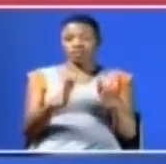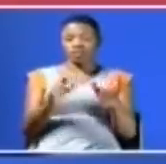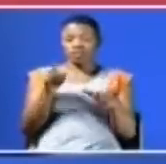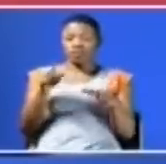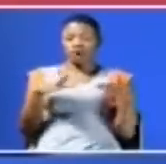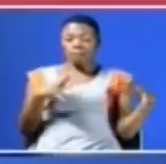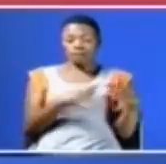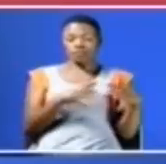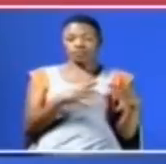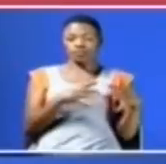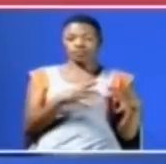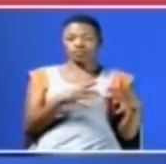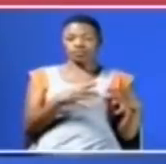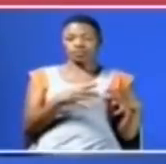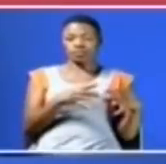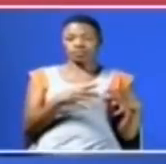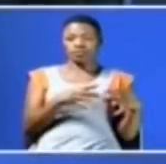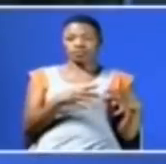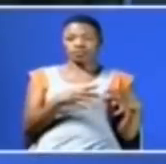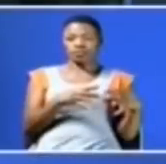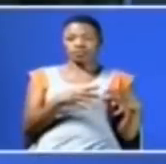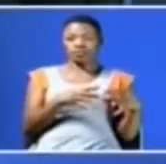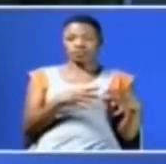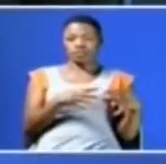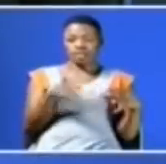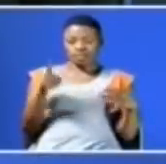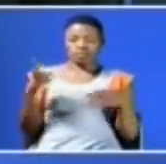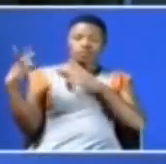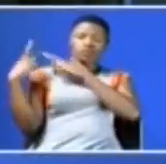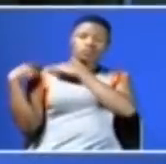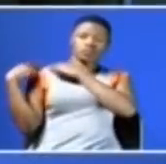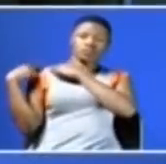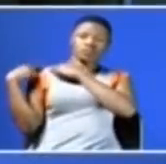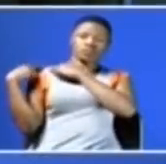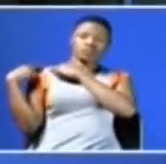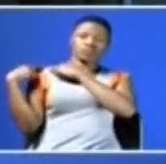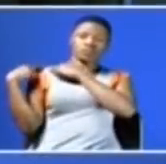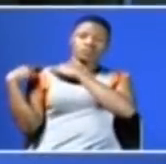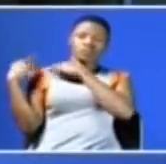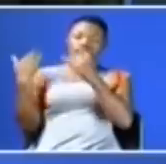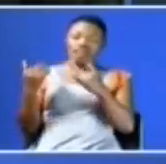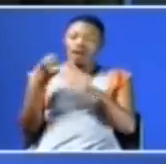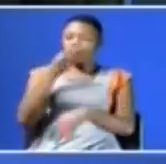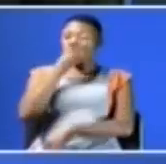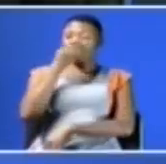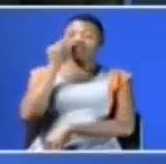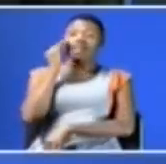parties actually are the custodians of that pact. So in a sense, Musalia Mudavadi, as the leader of